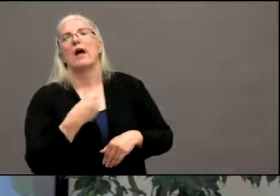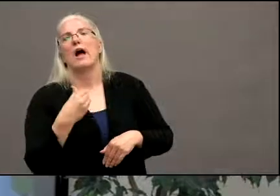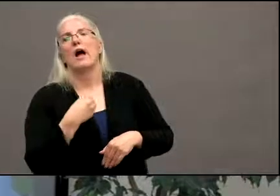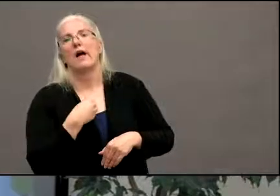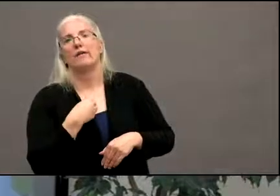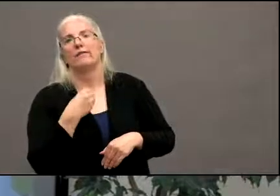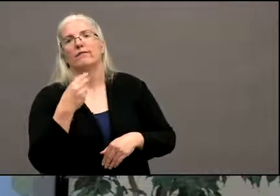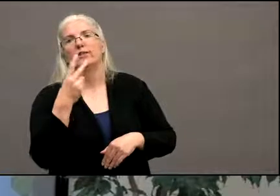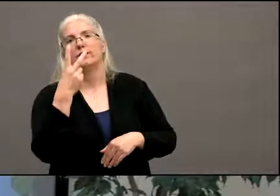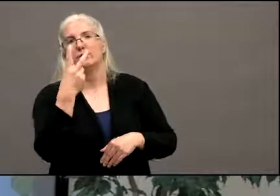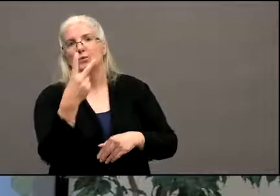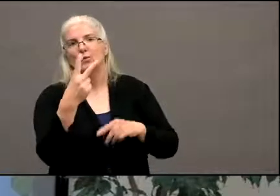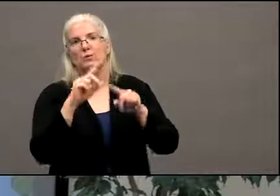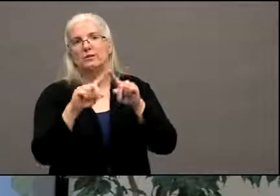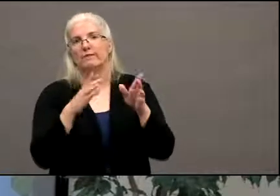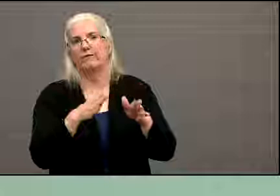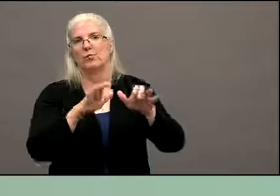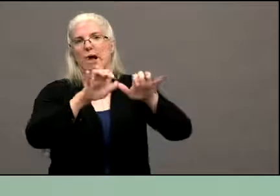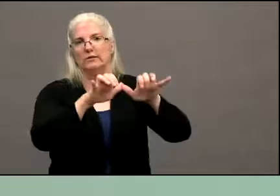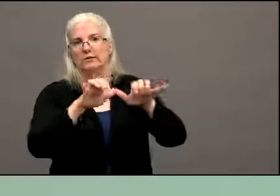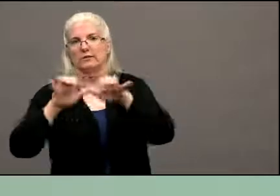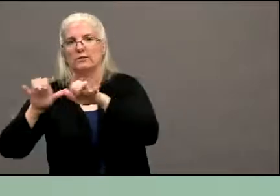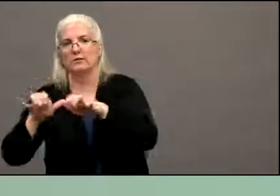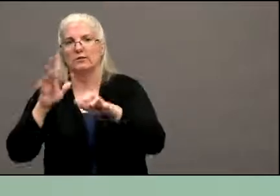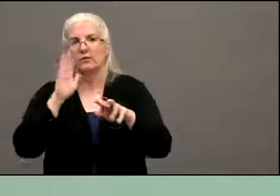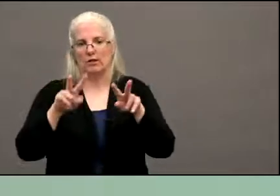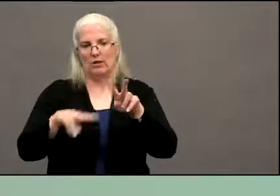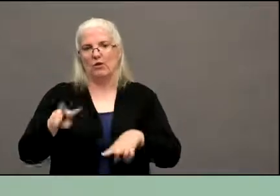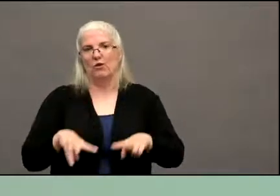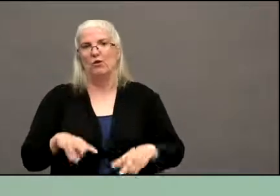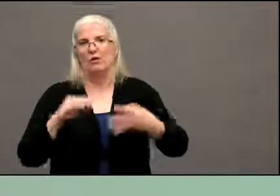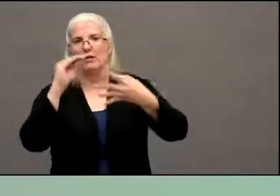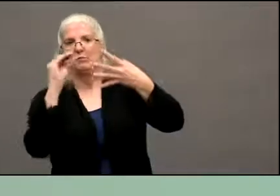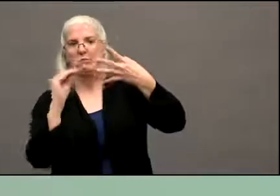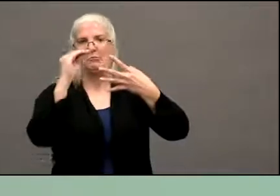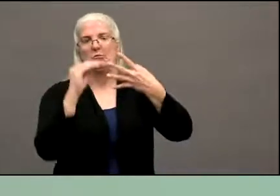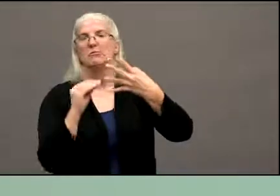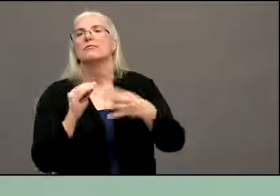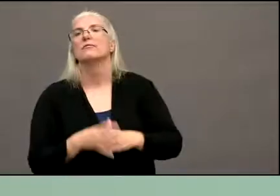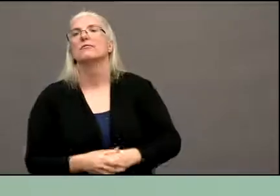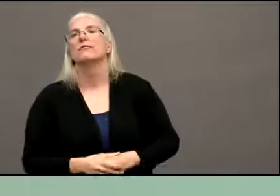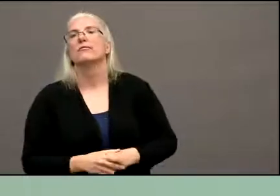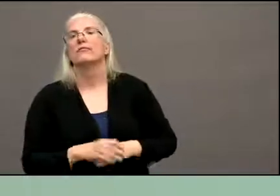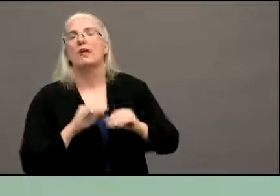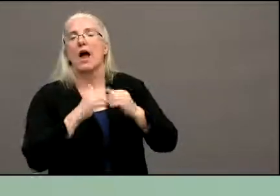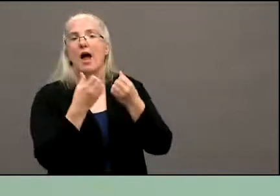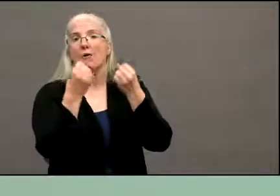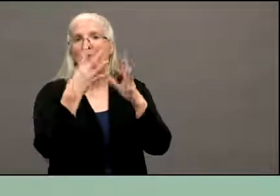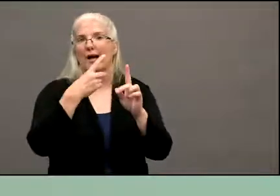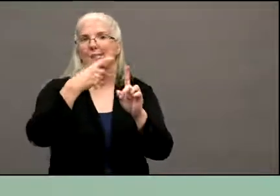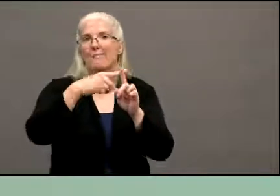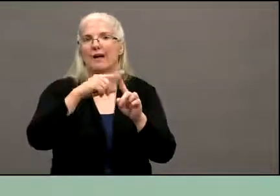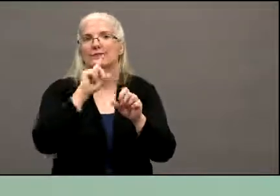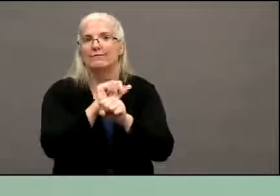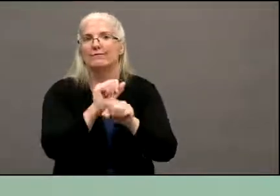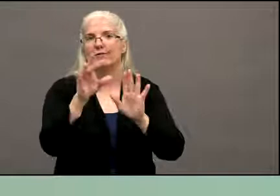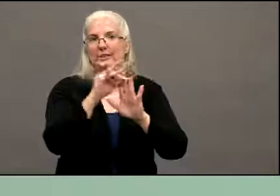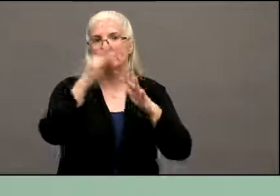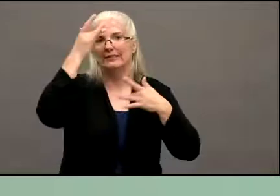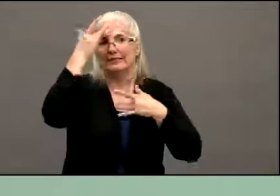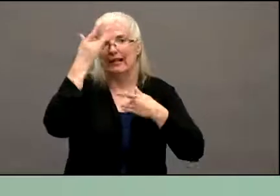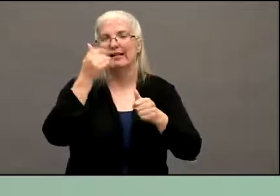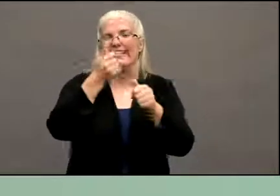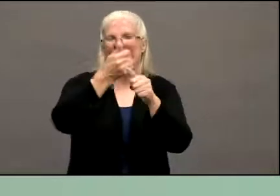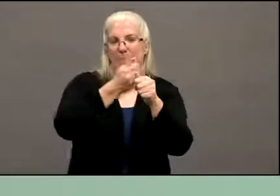metric is the number of positive cases per 100,000 of the population. And the second metric is the number